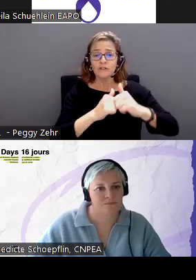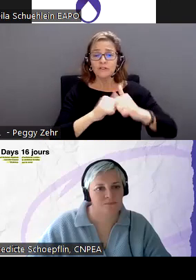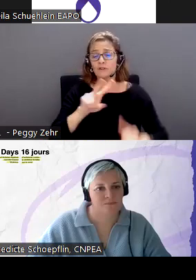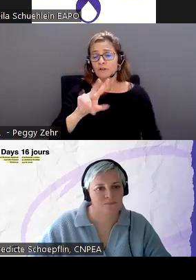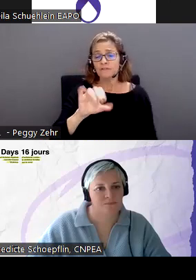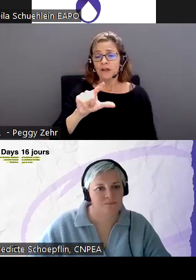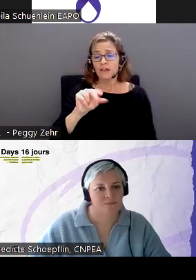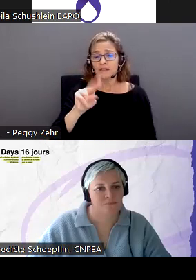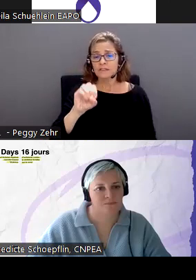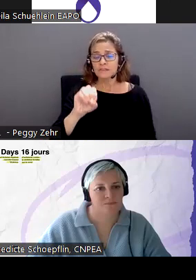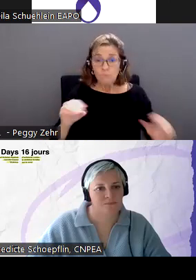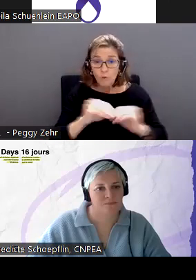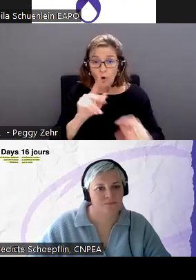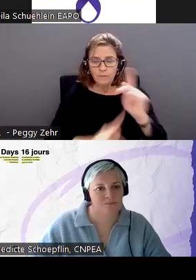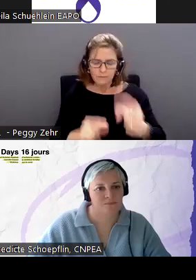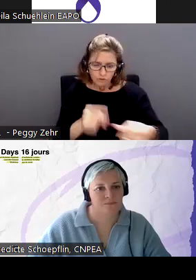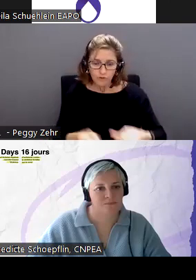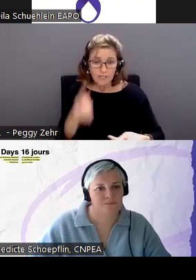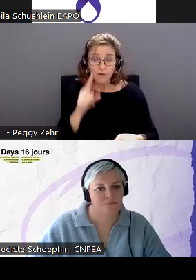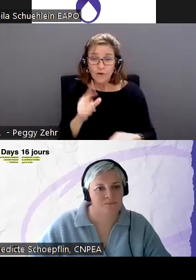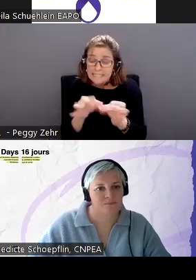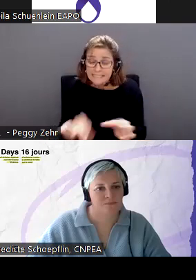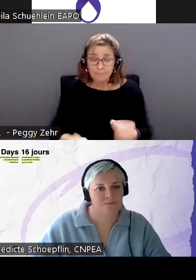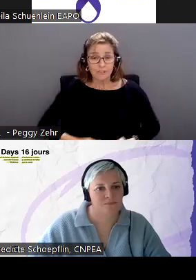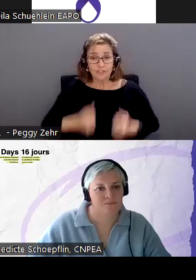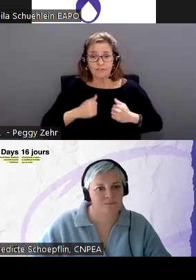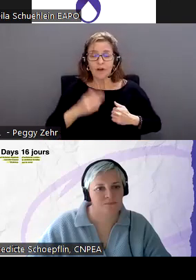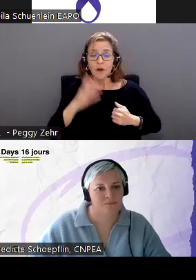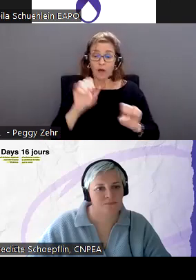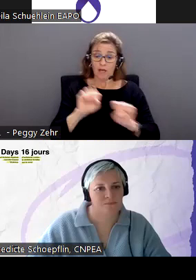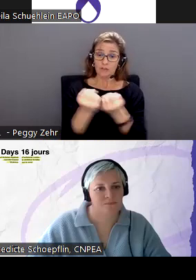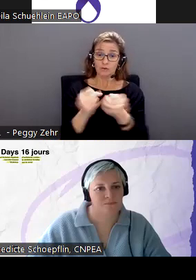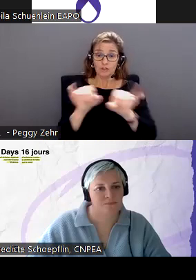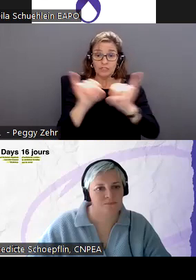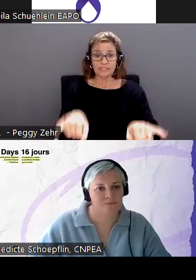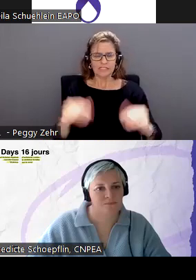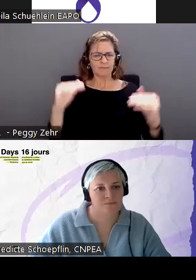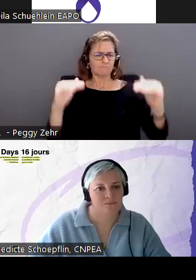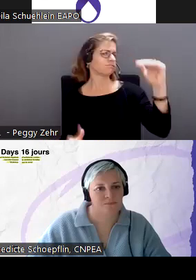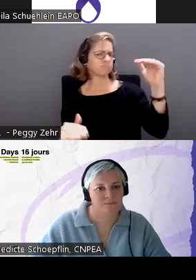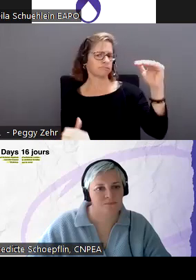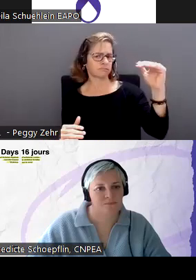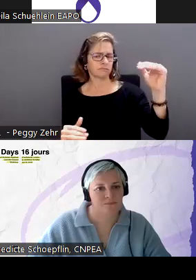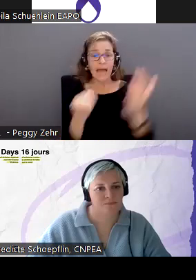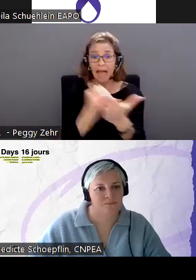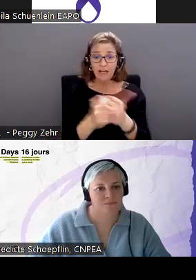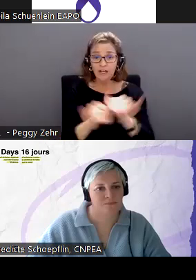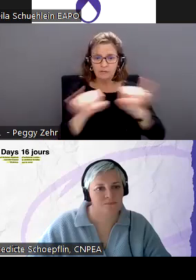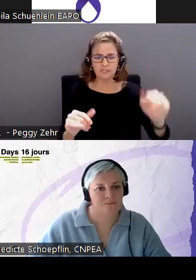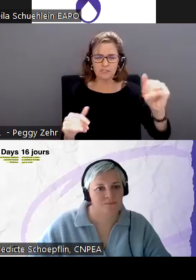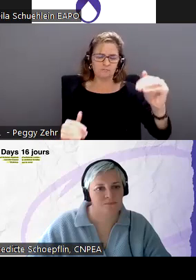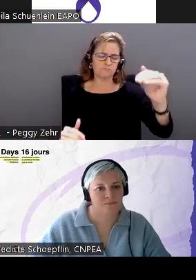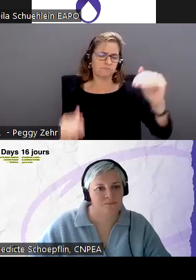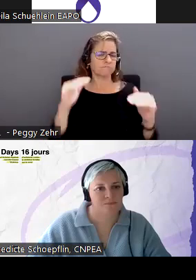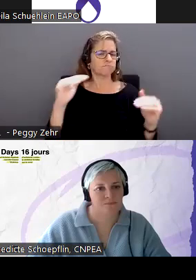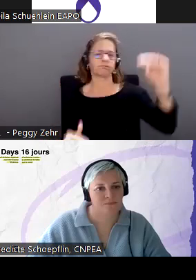struggle to survive because of gross inequities in the social system, in the economic system of the world, where the